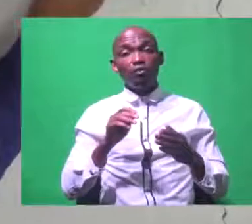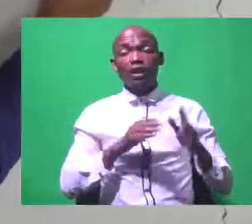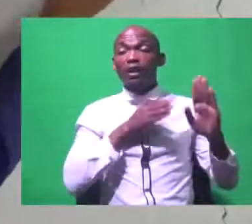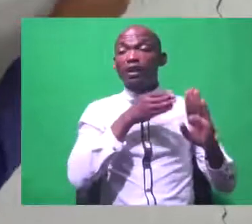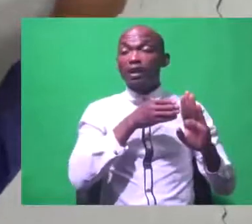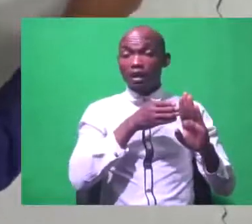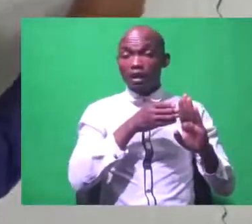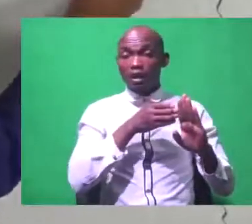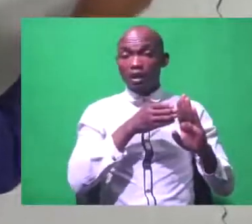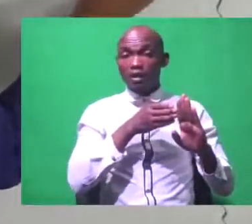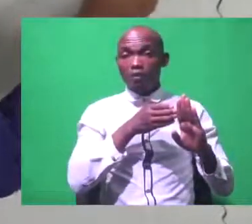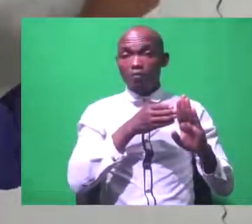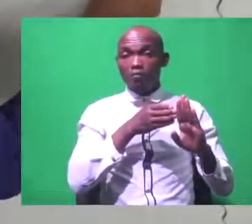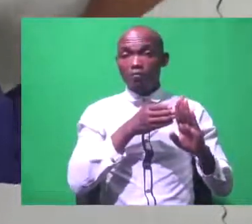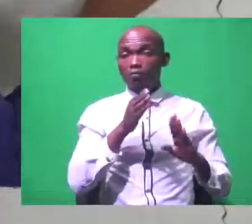concepts.